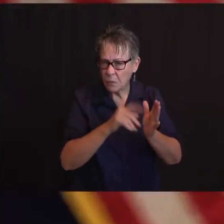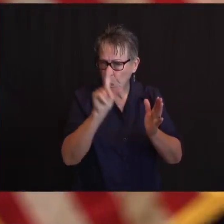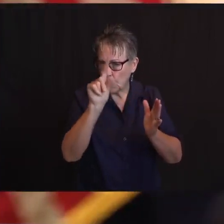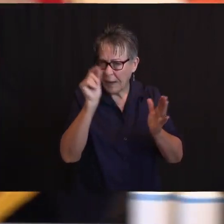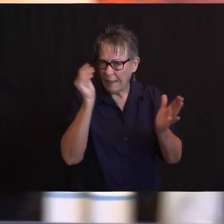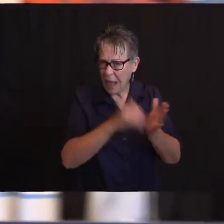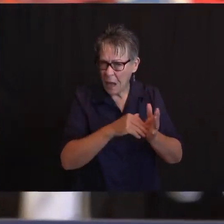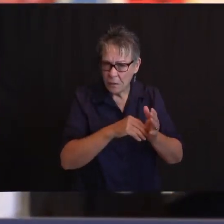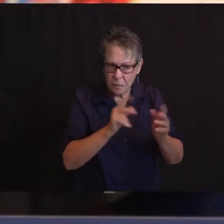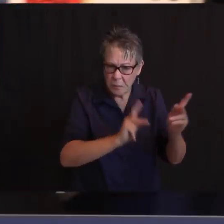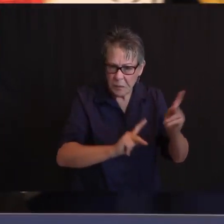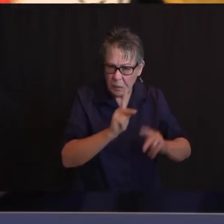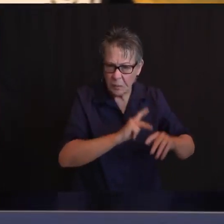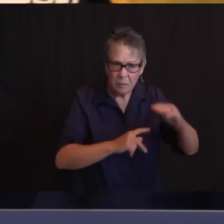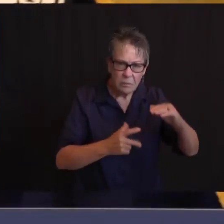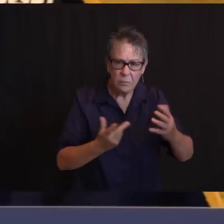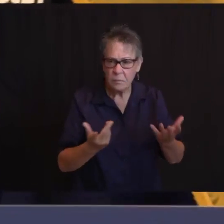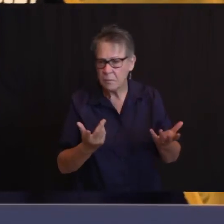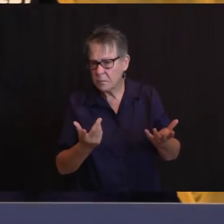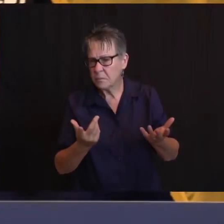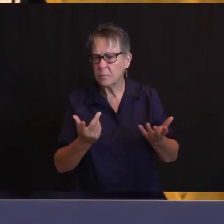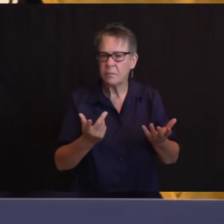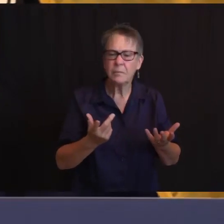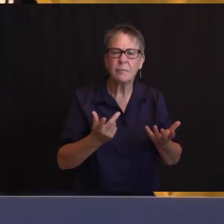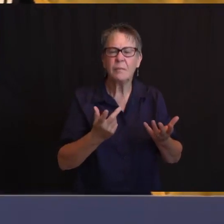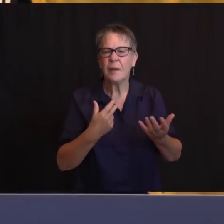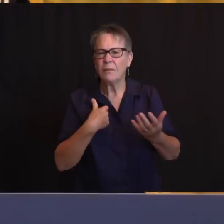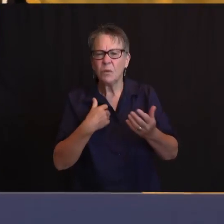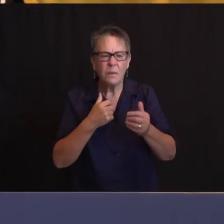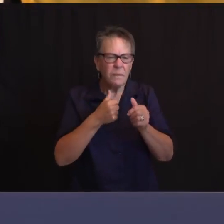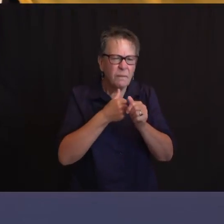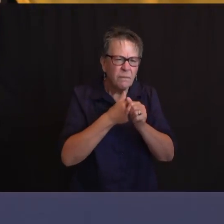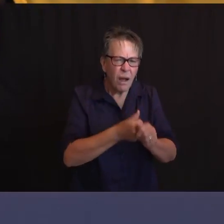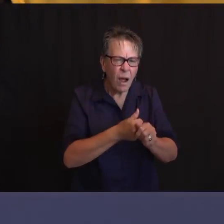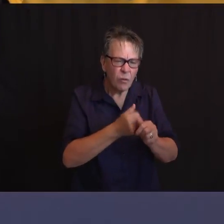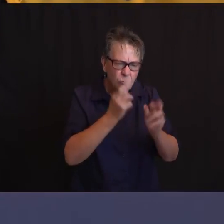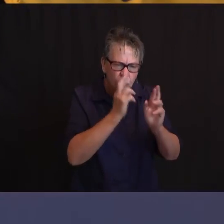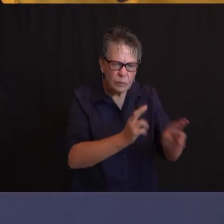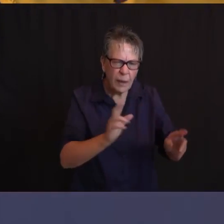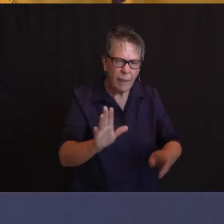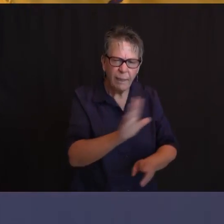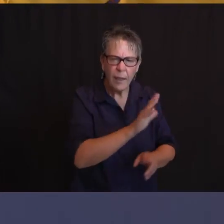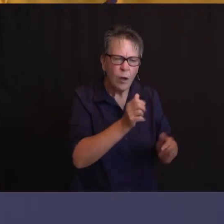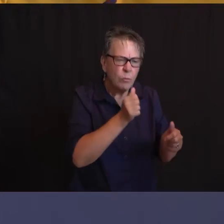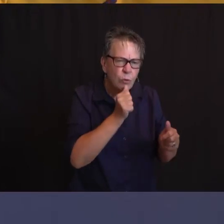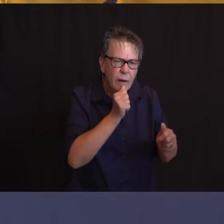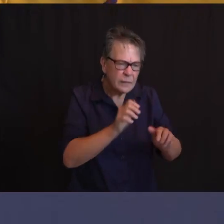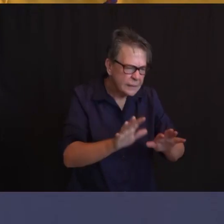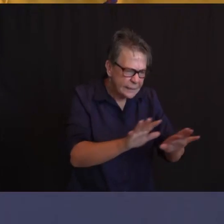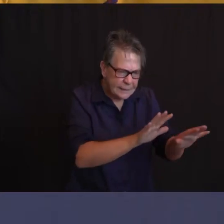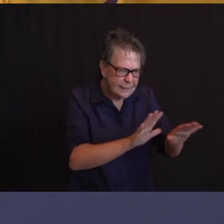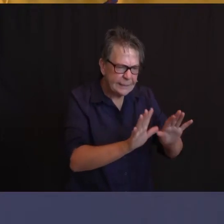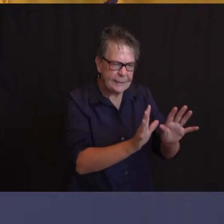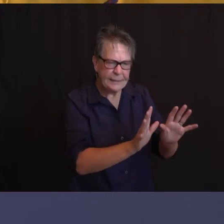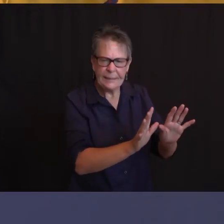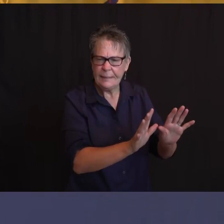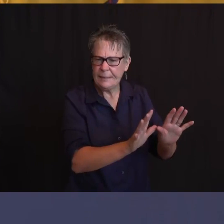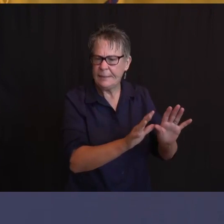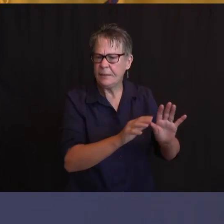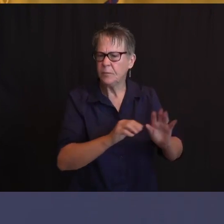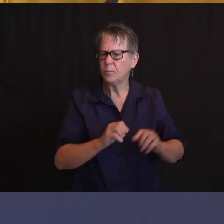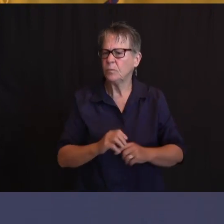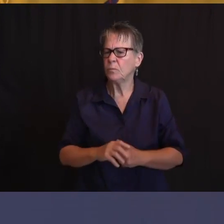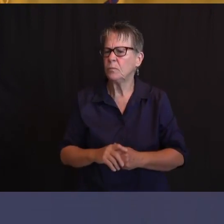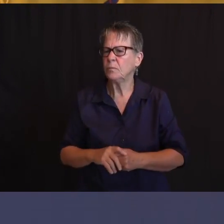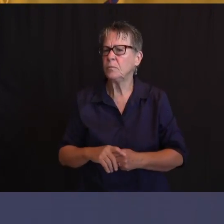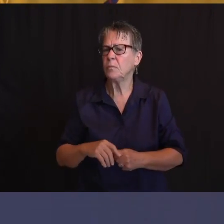On the long-term care bills, Dustin, I won't comment specifically, but these are, if they're the bills I believe they are, that we've been working quite closely with the folks who have